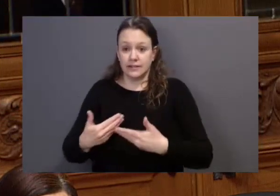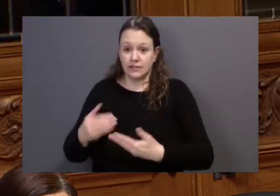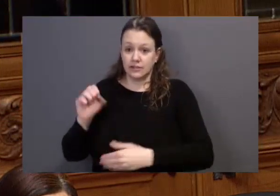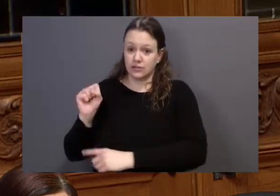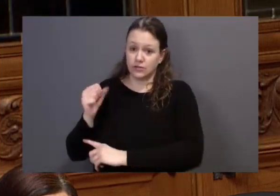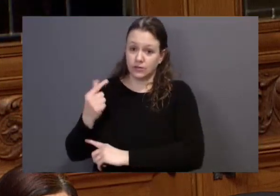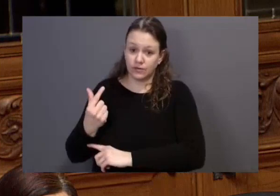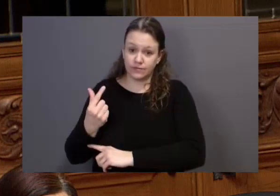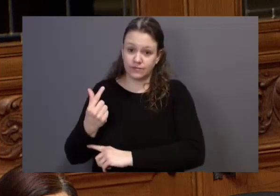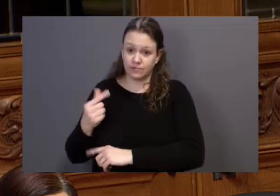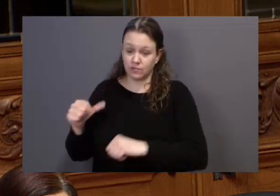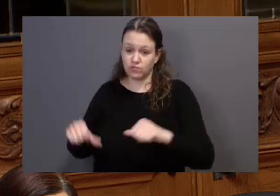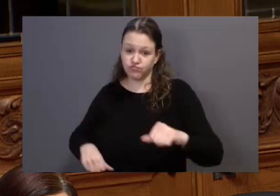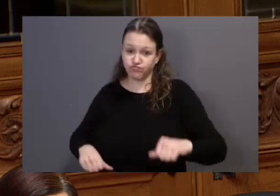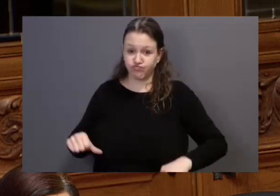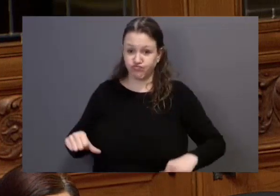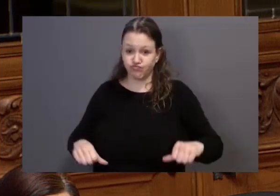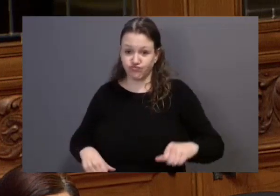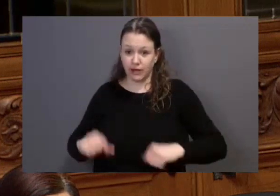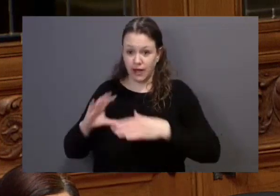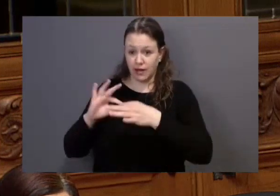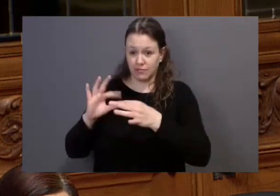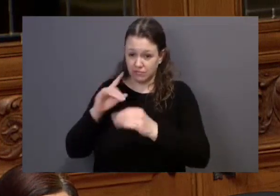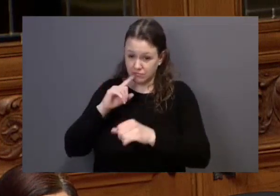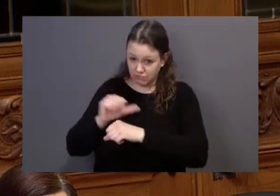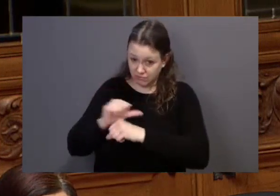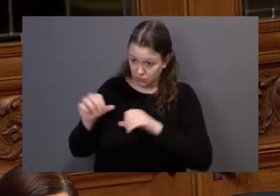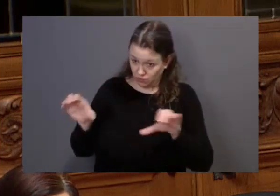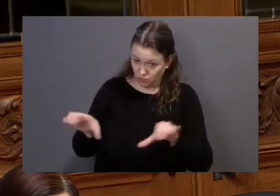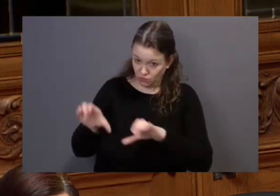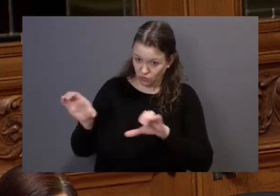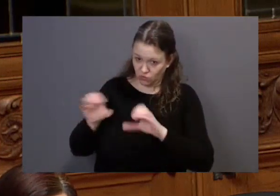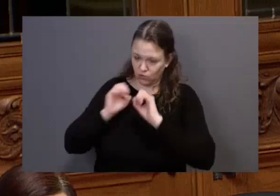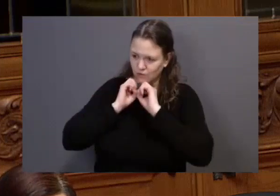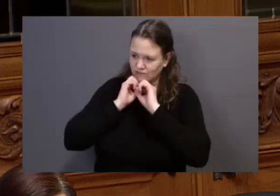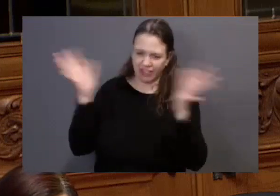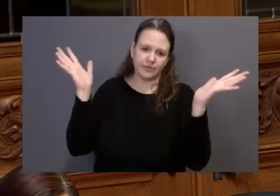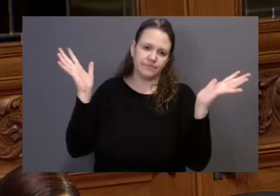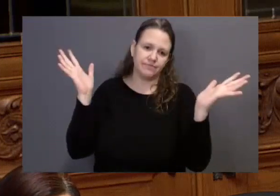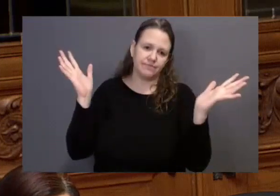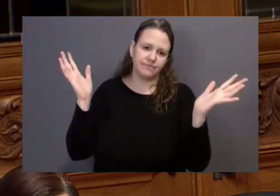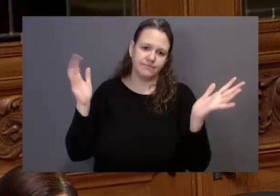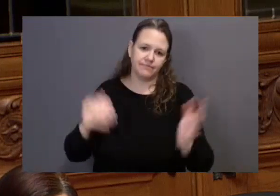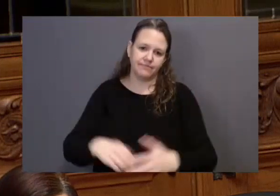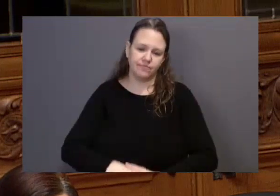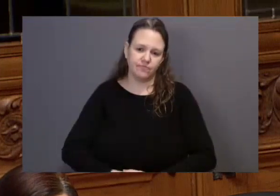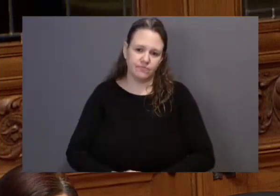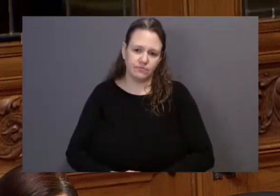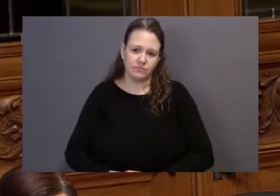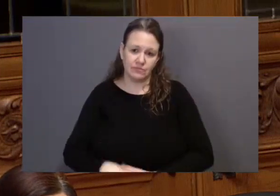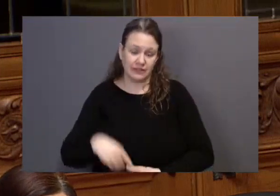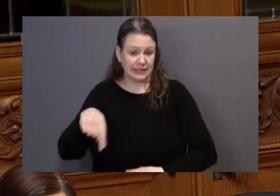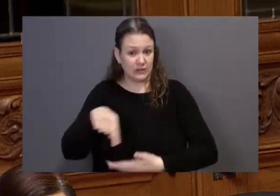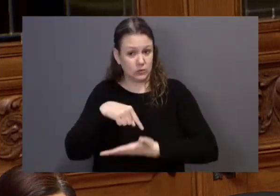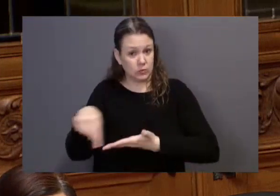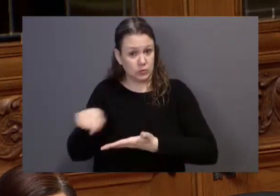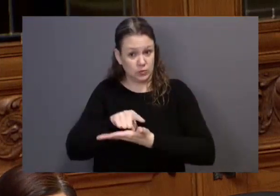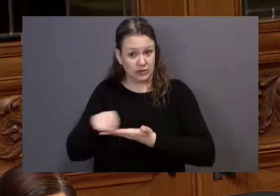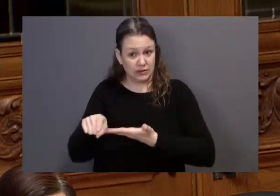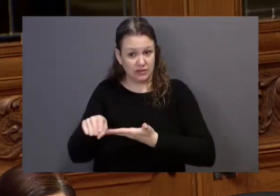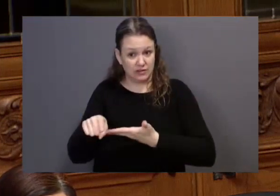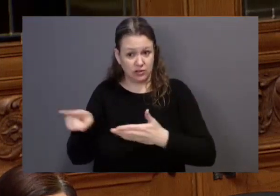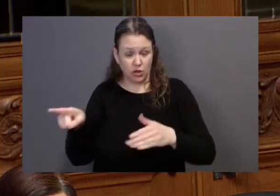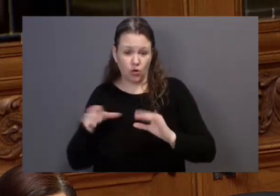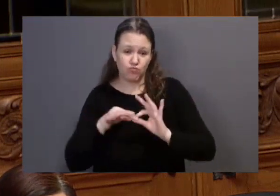real substance. This week he bragged. He bragged about having a deal done with Surrey on the